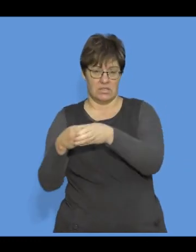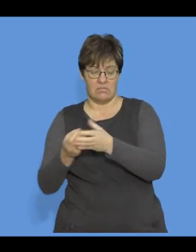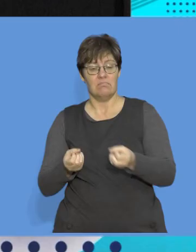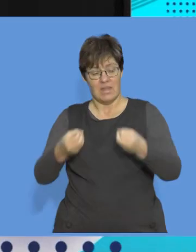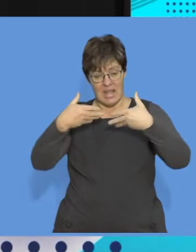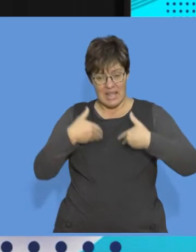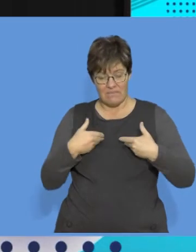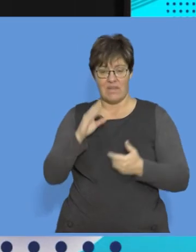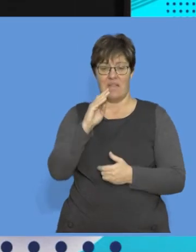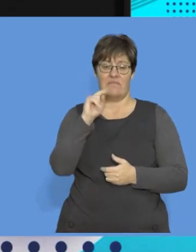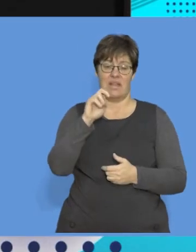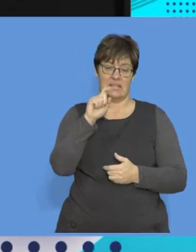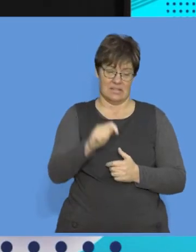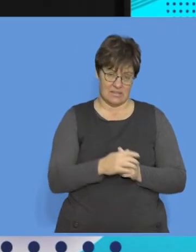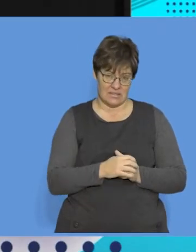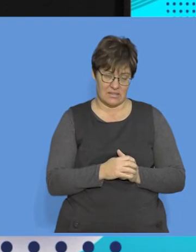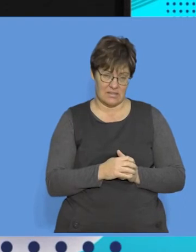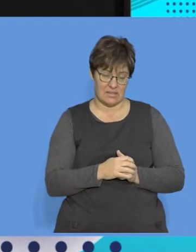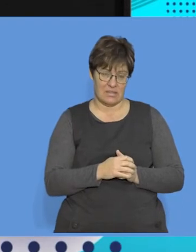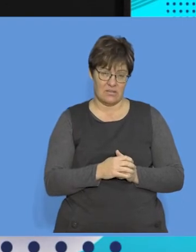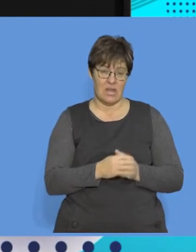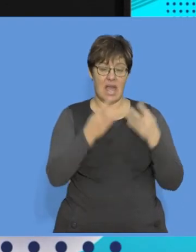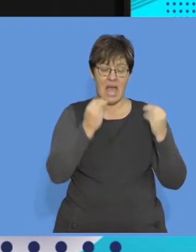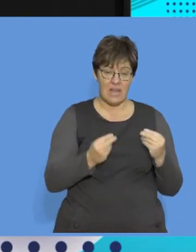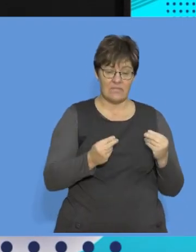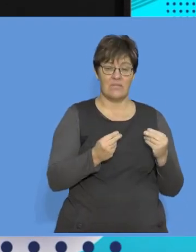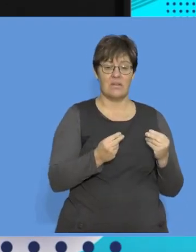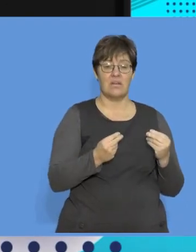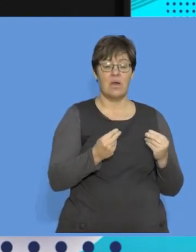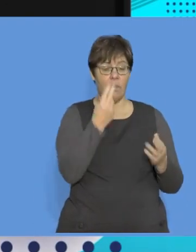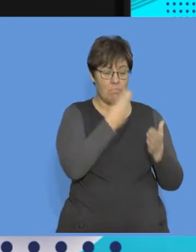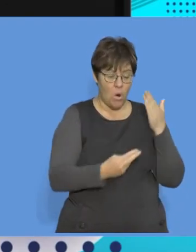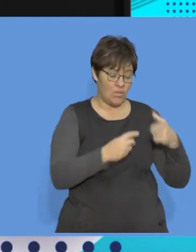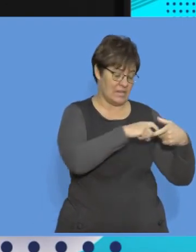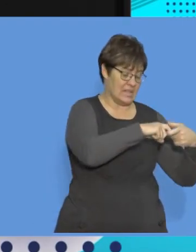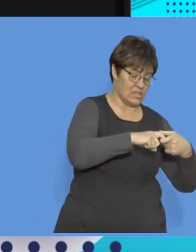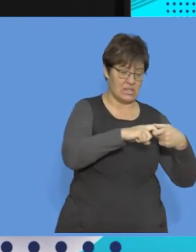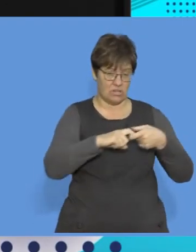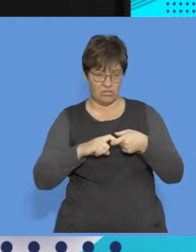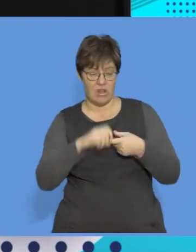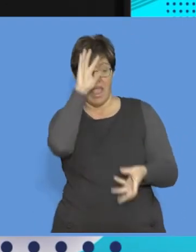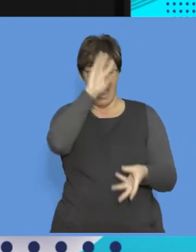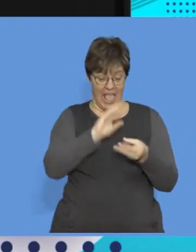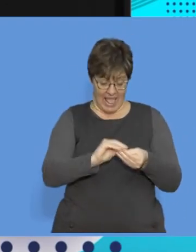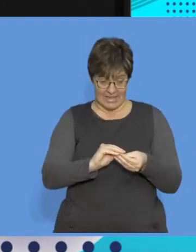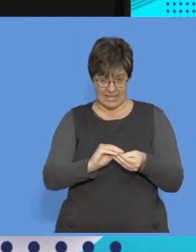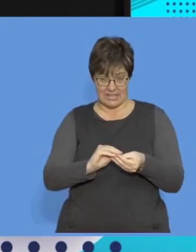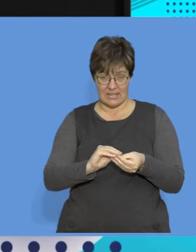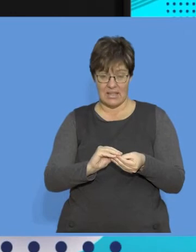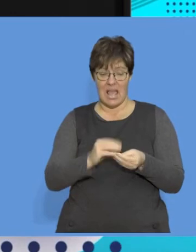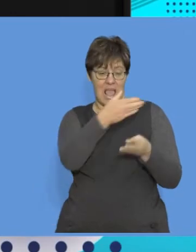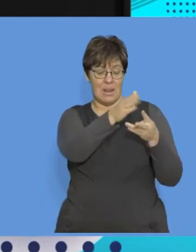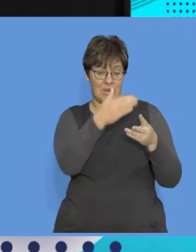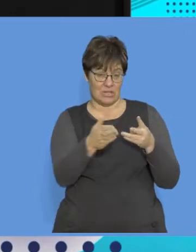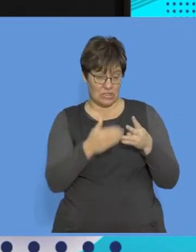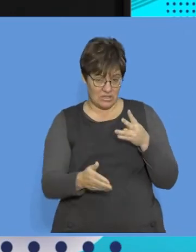F net, and you will have tension in both cases. You add those together by elimination, and you'll be